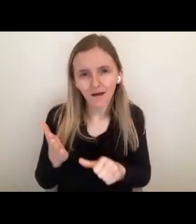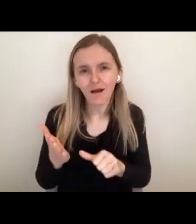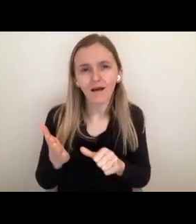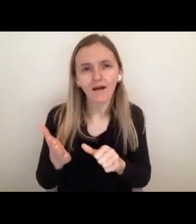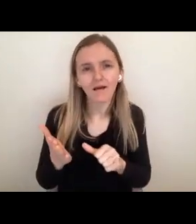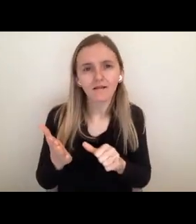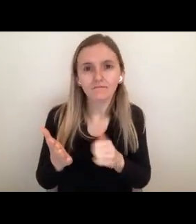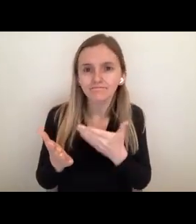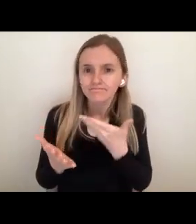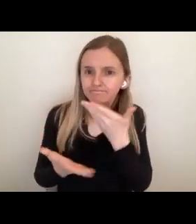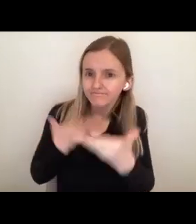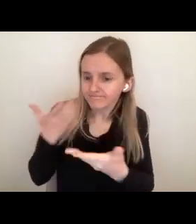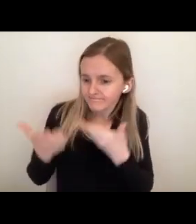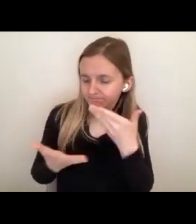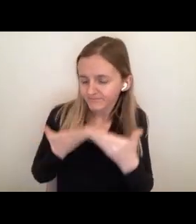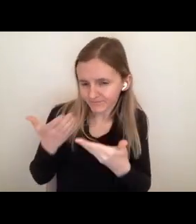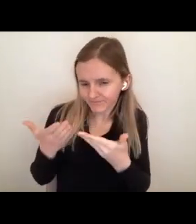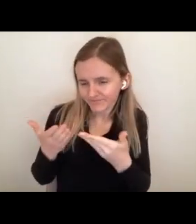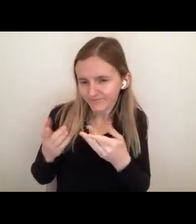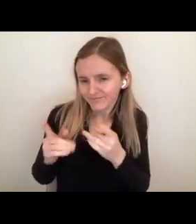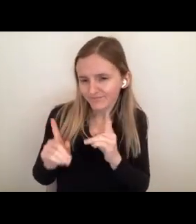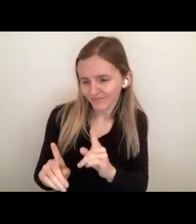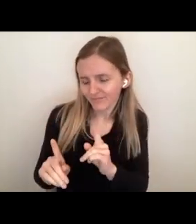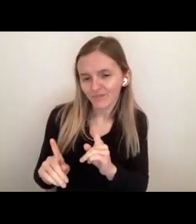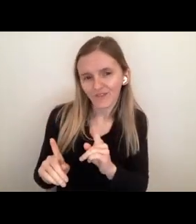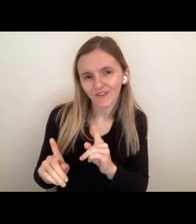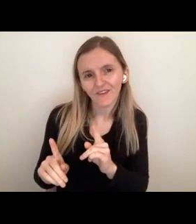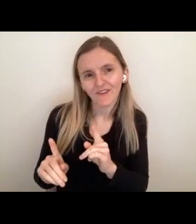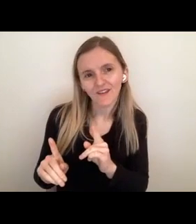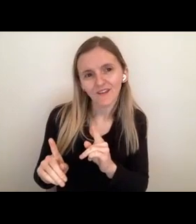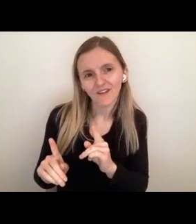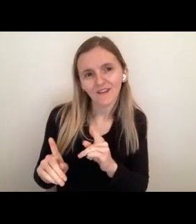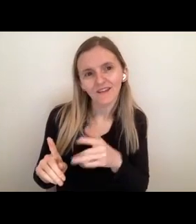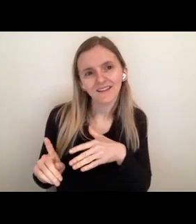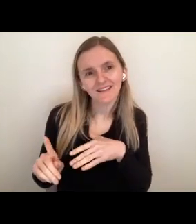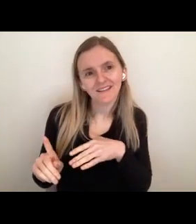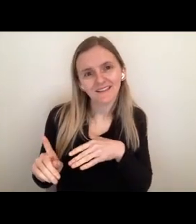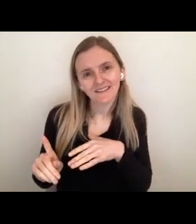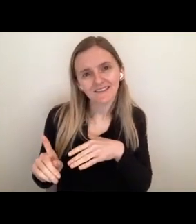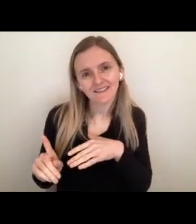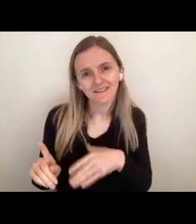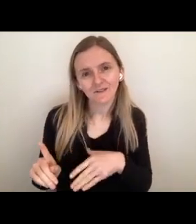start saying, well, why don't we restart? Why don't we reframe what we know